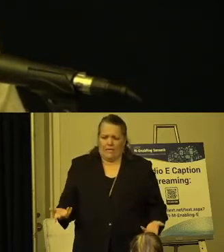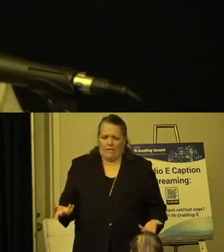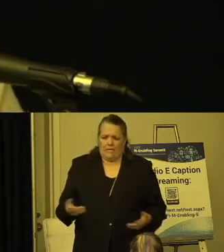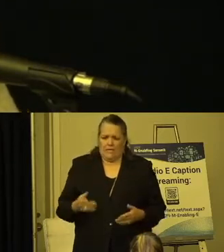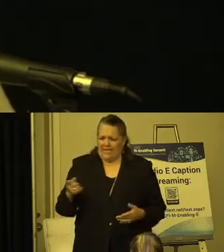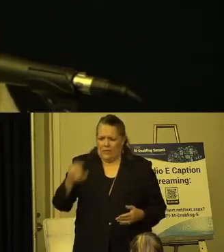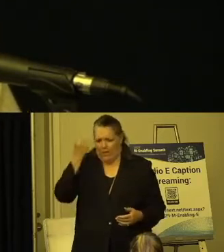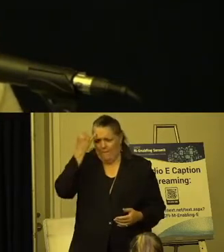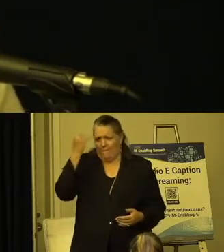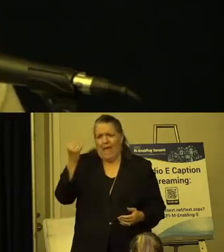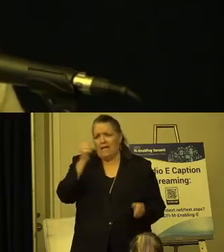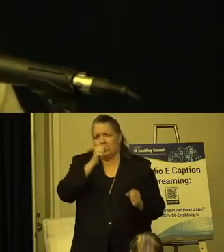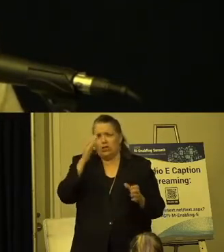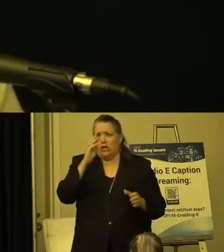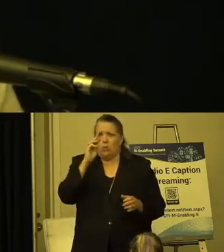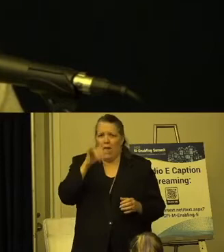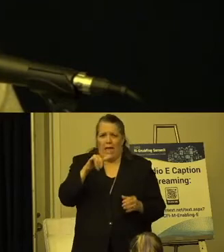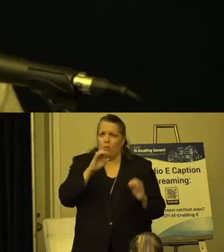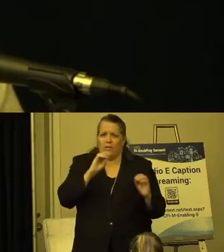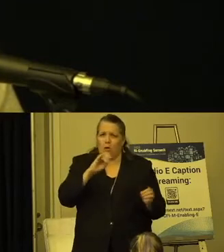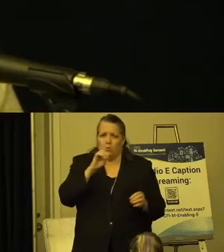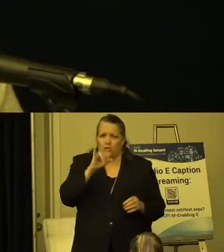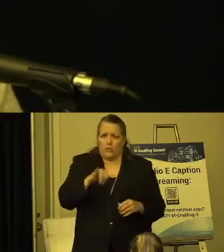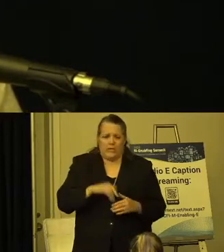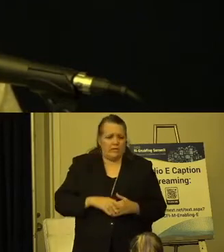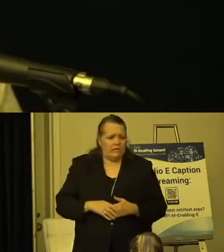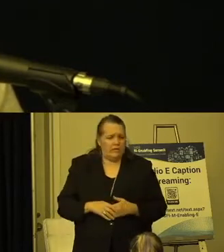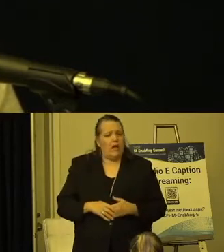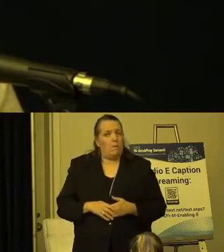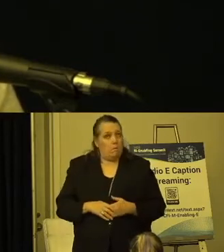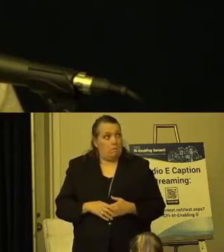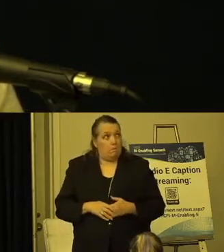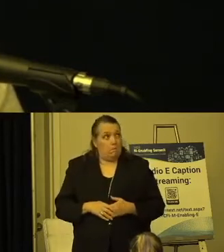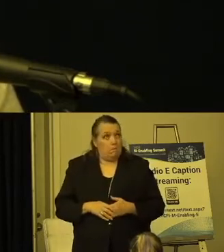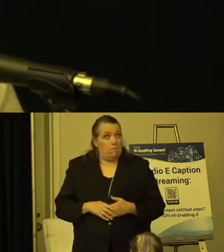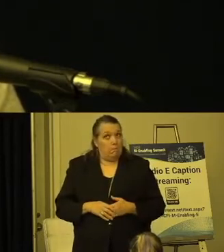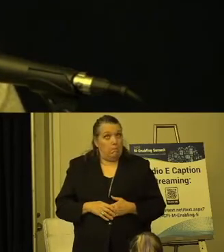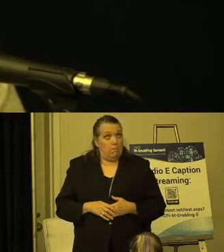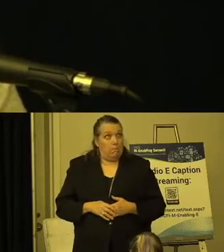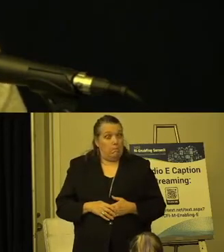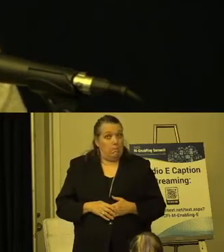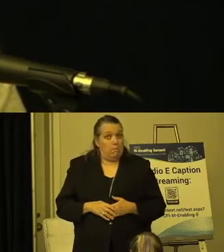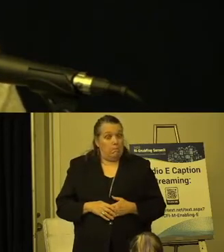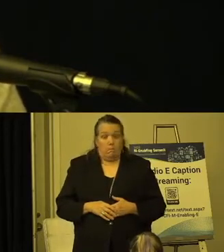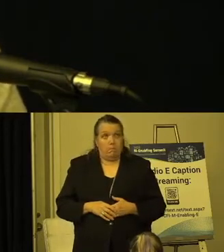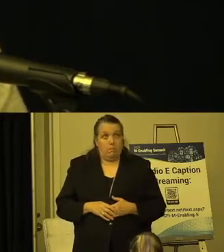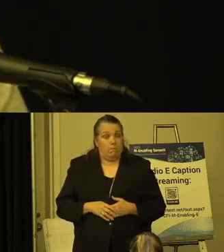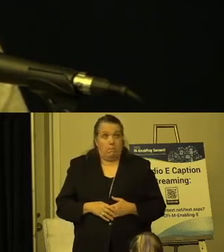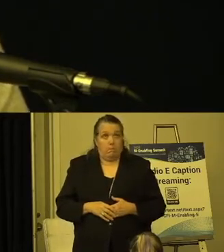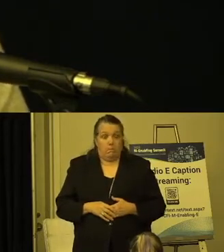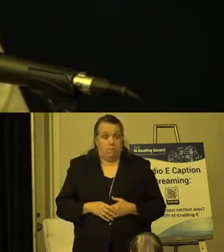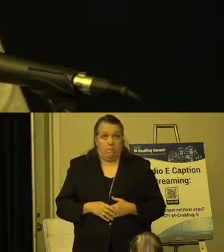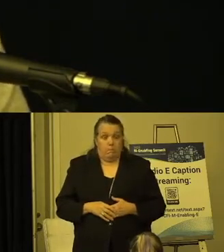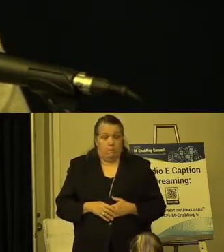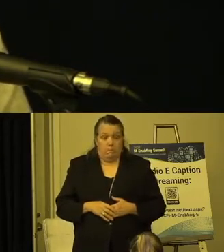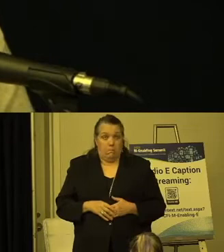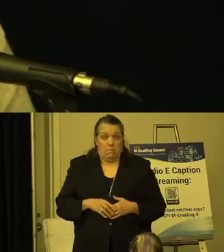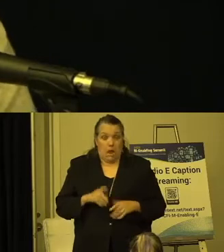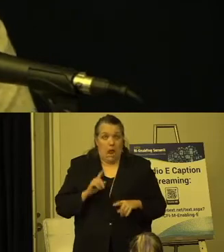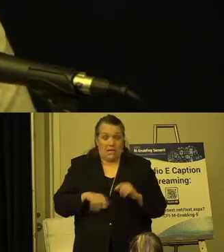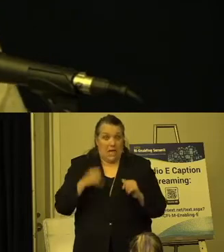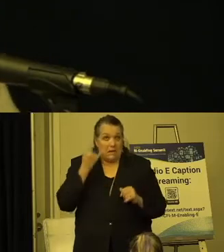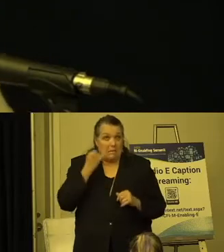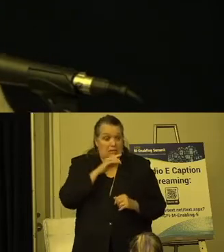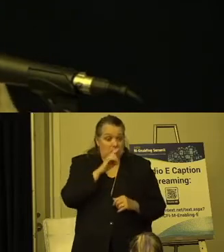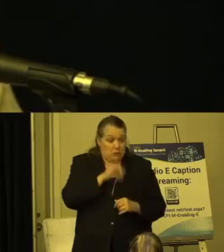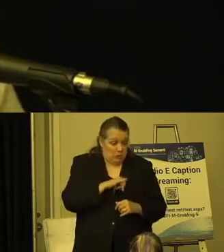you imagine Way without Judy? And I thought to myself and I said, actually, it's hard to imagine Judy without Way.